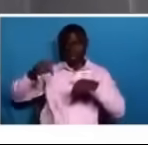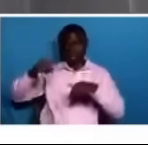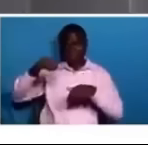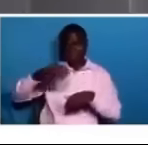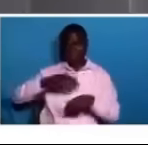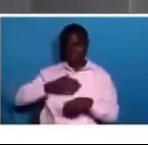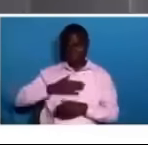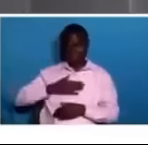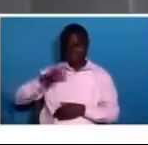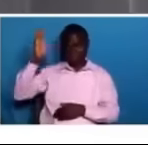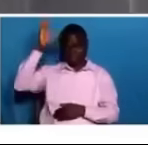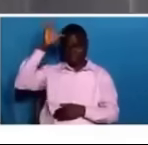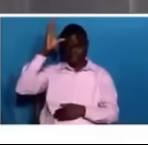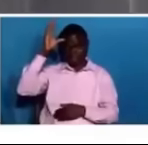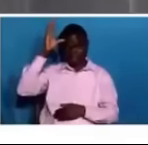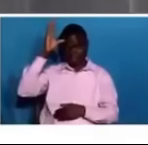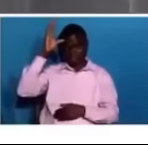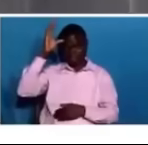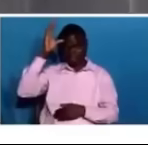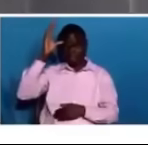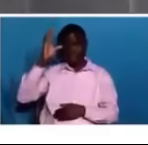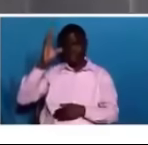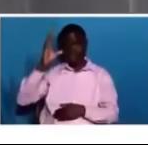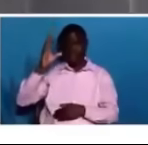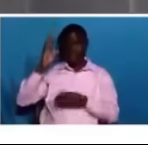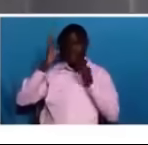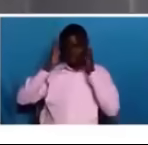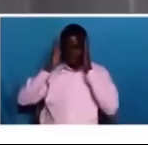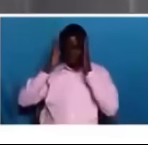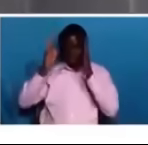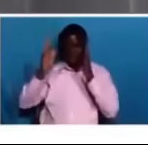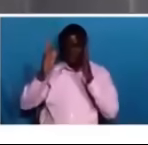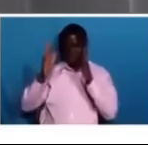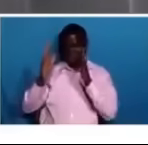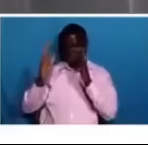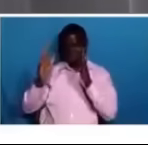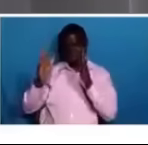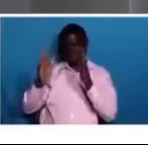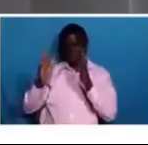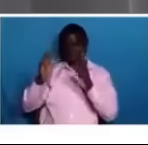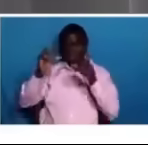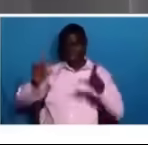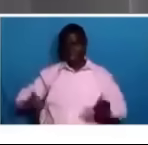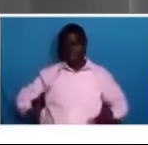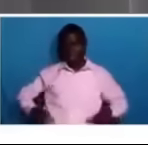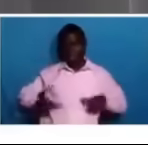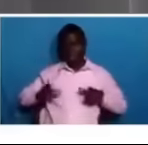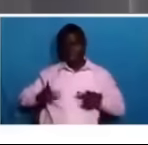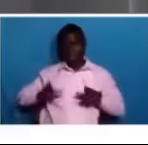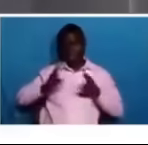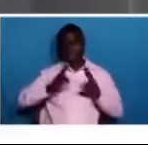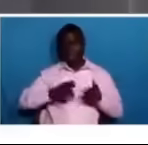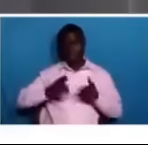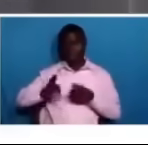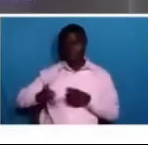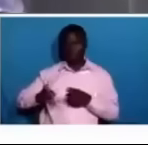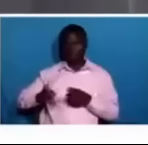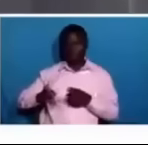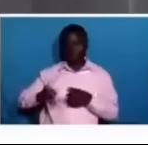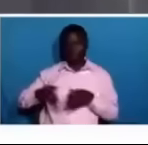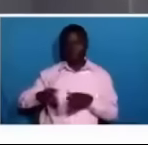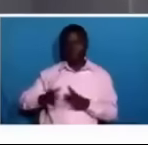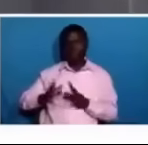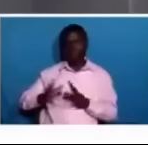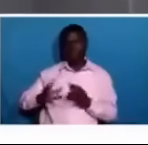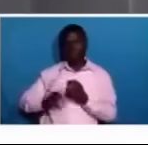conviction was you cannot look at life in a binary way, that there is holy and